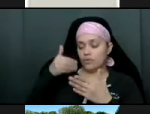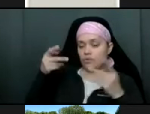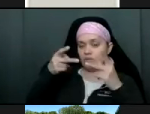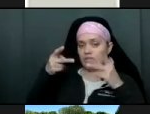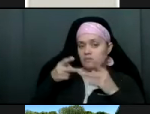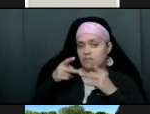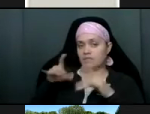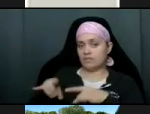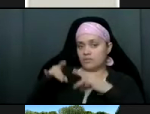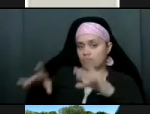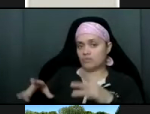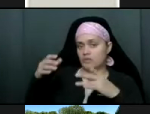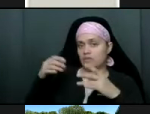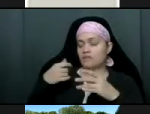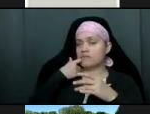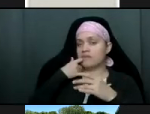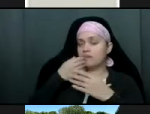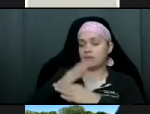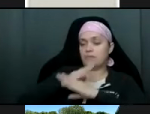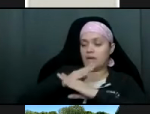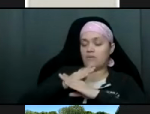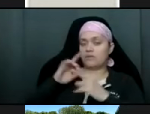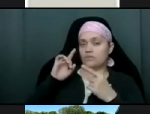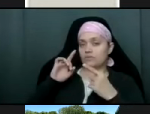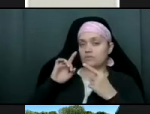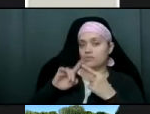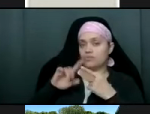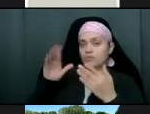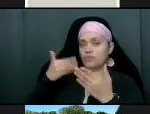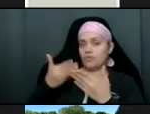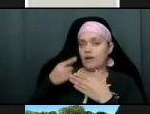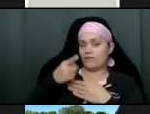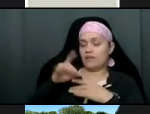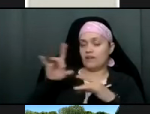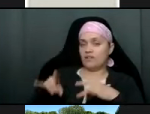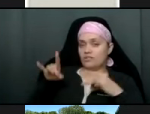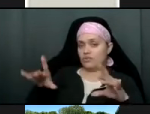to Australia had barriers to reaching Australia.